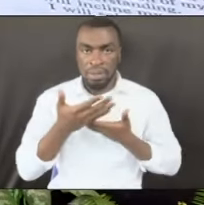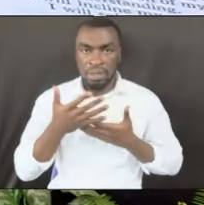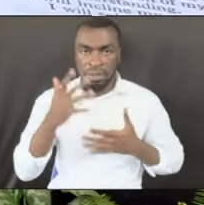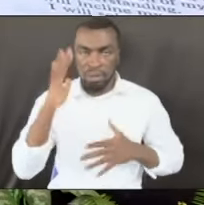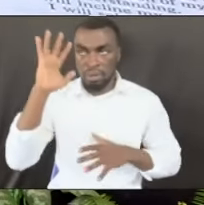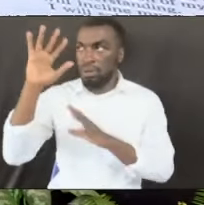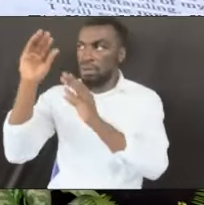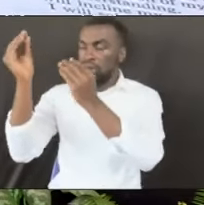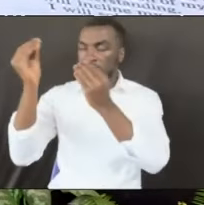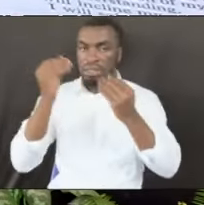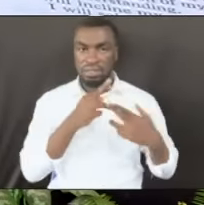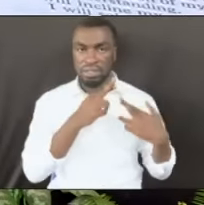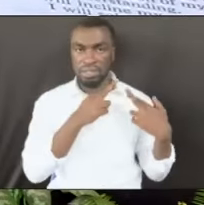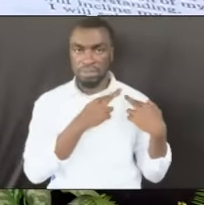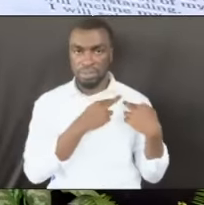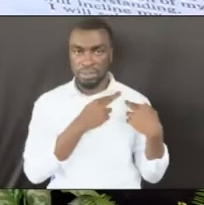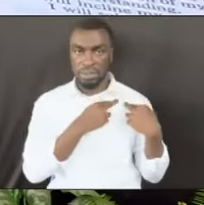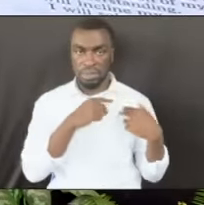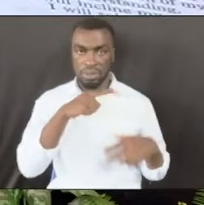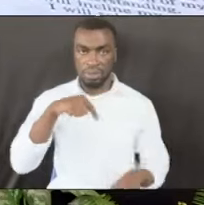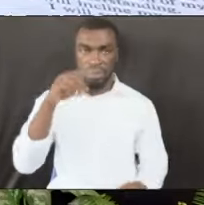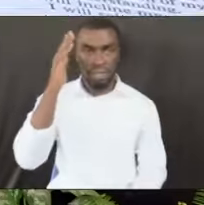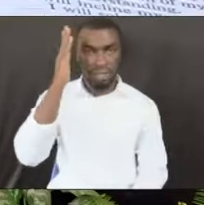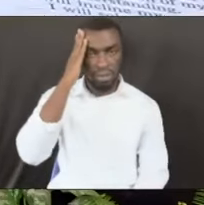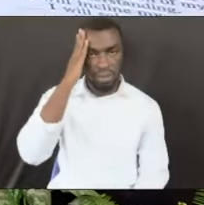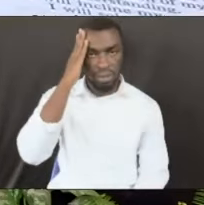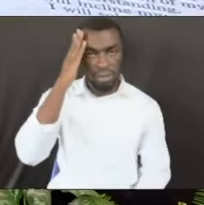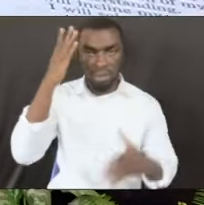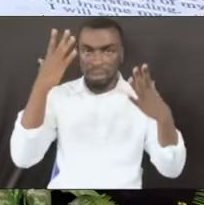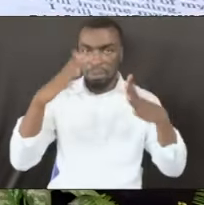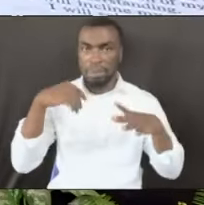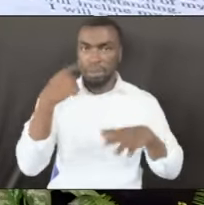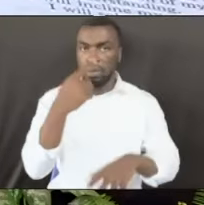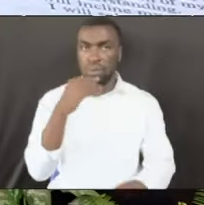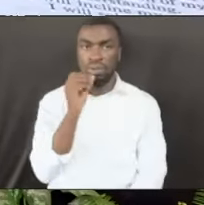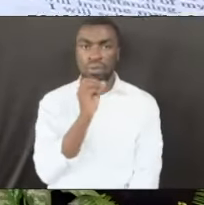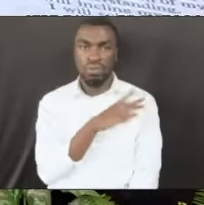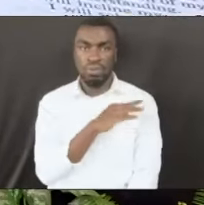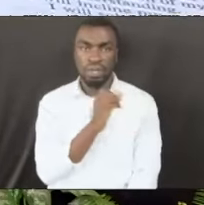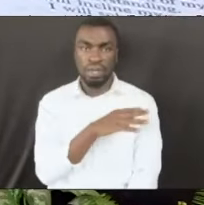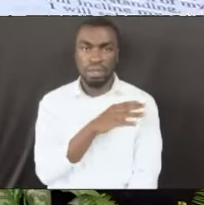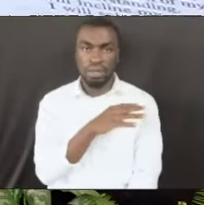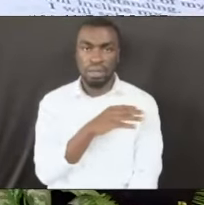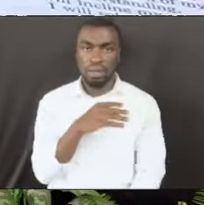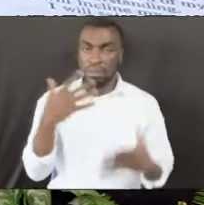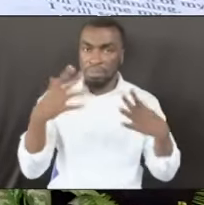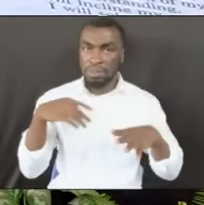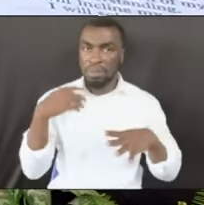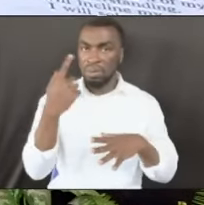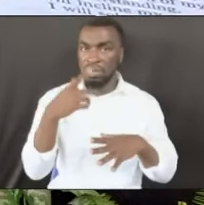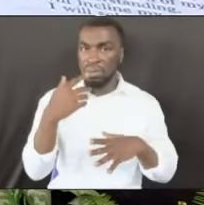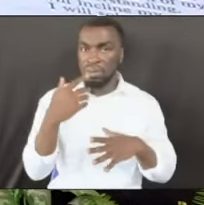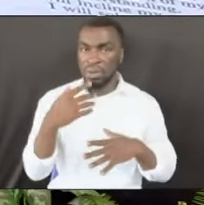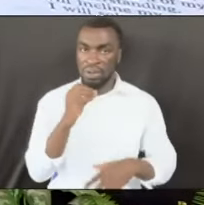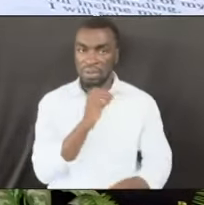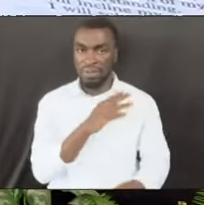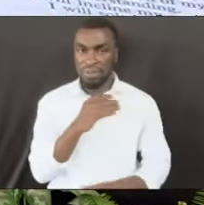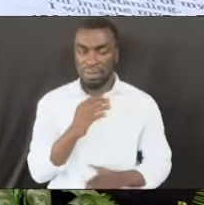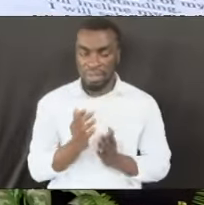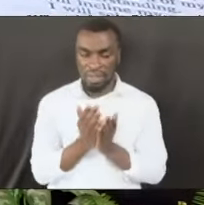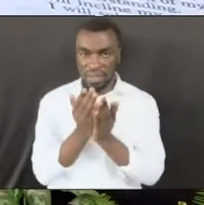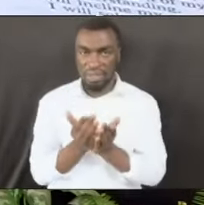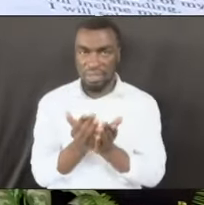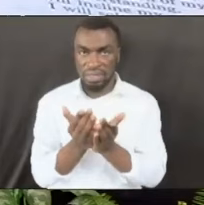And you know, the people were afraid. The people had boarded the ship. And